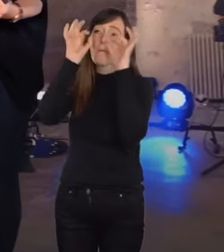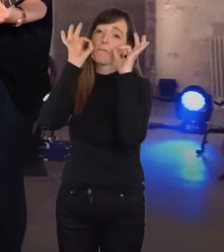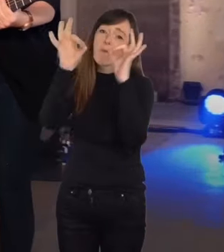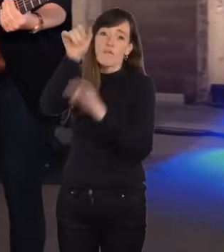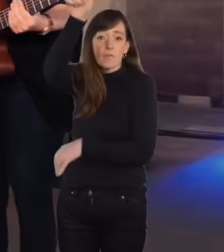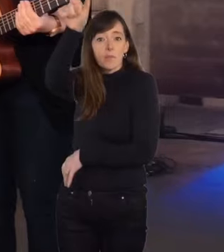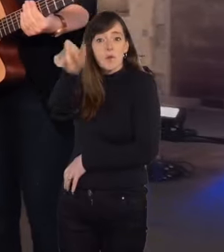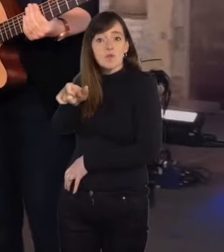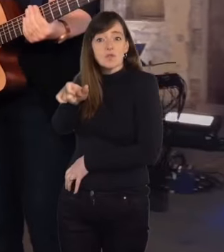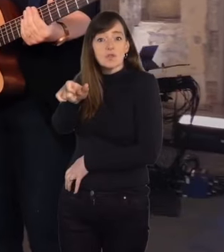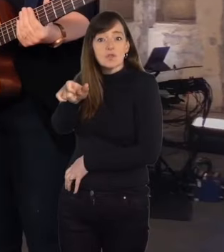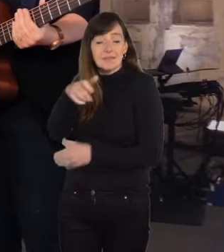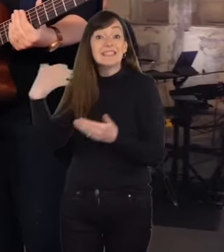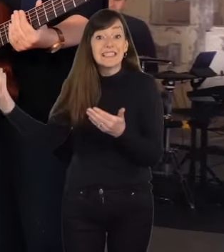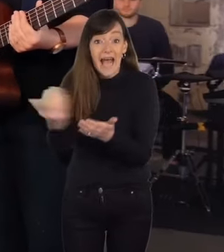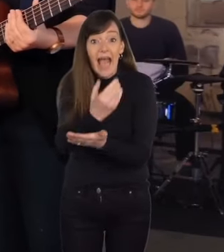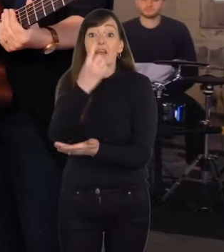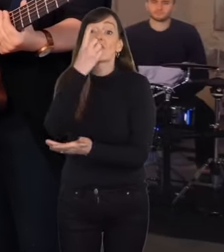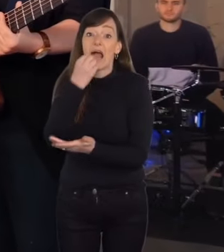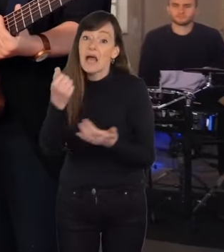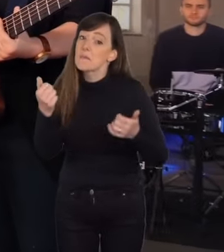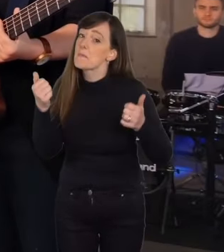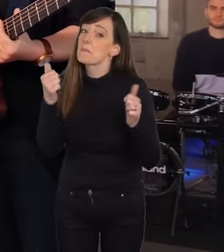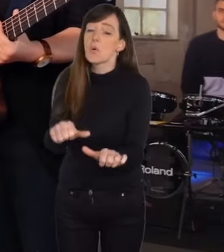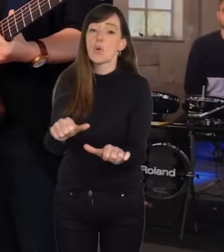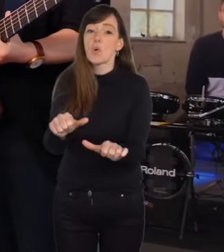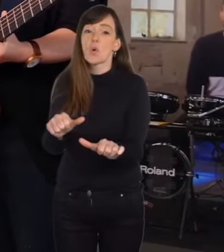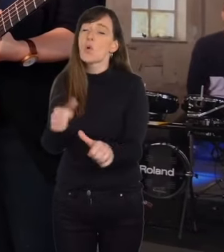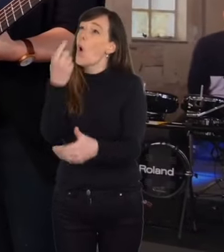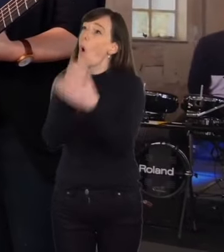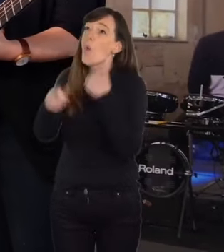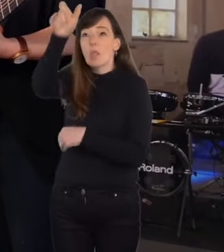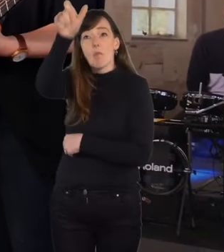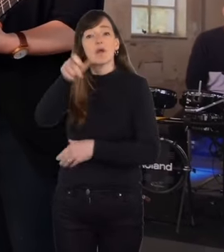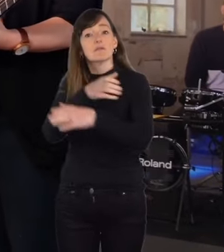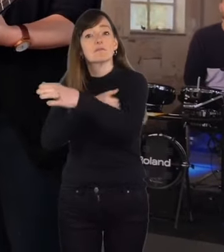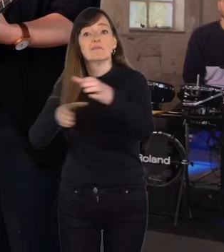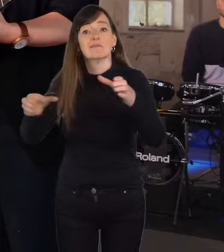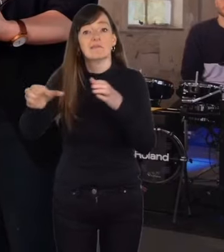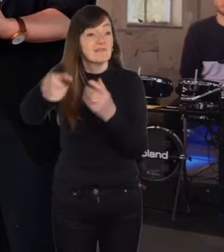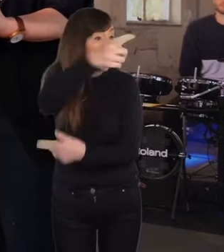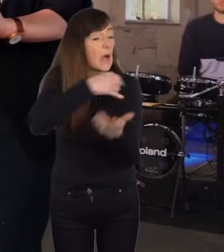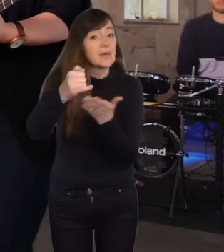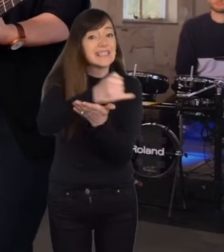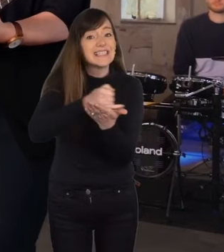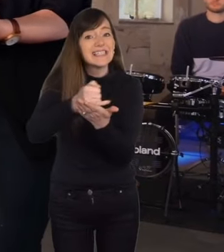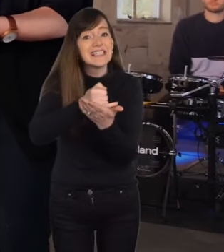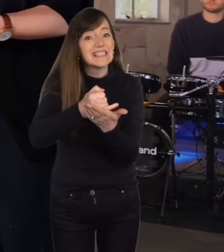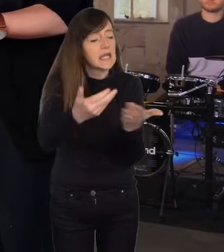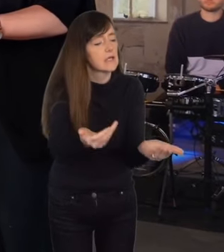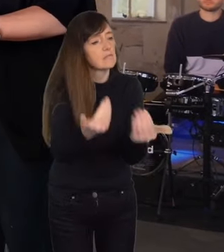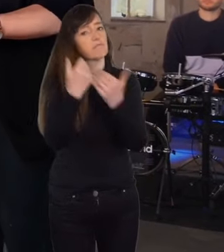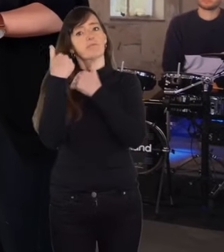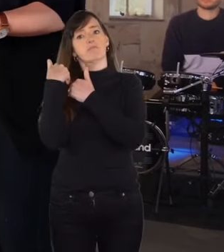save us, the only one who can stand in our place and take on our sin. And we should never tire of declaring